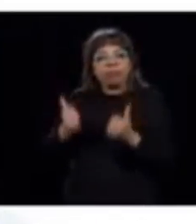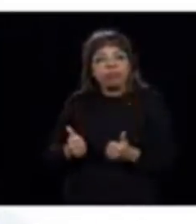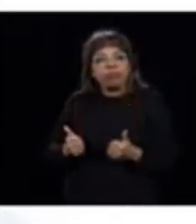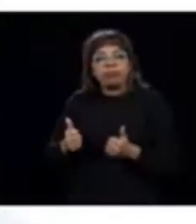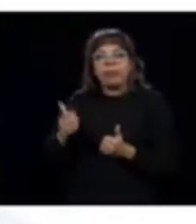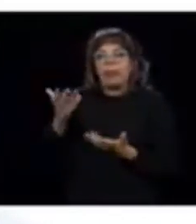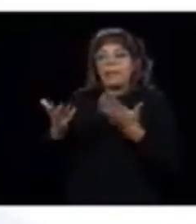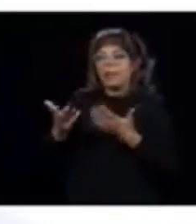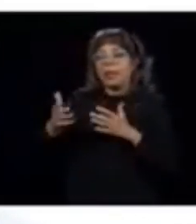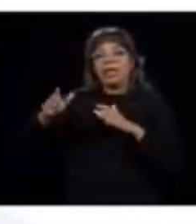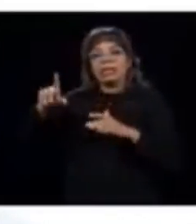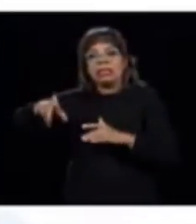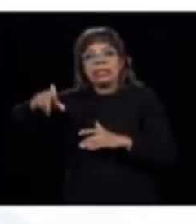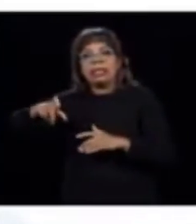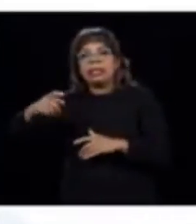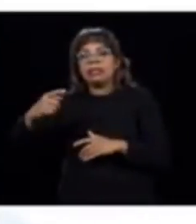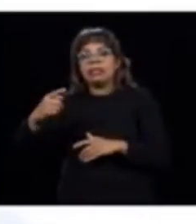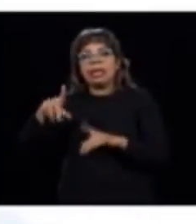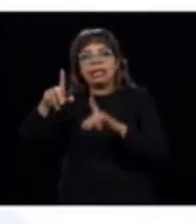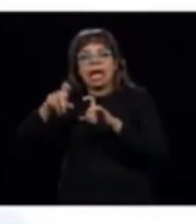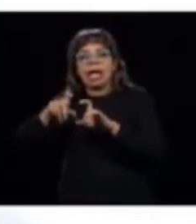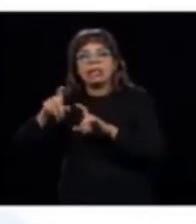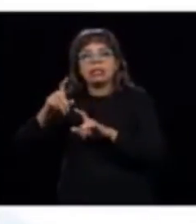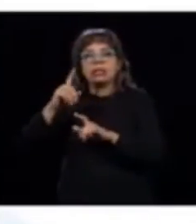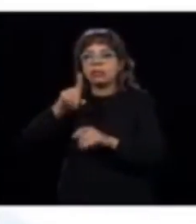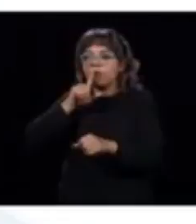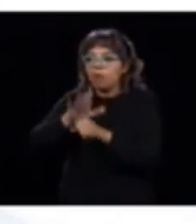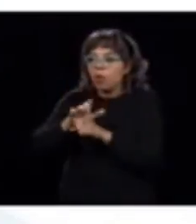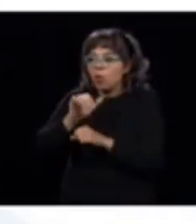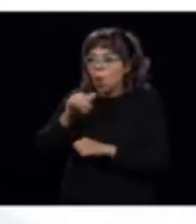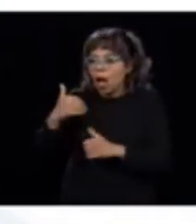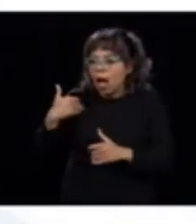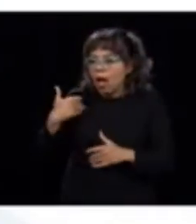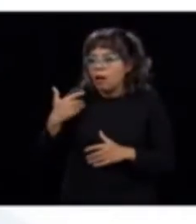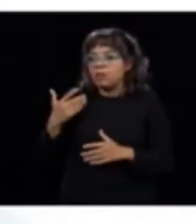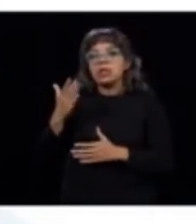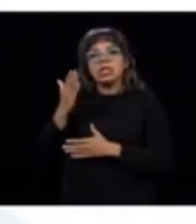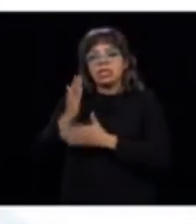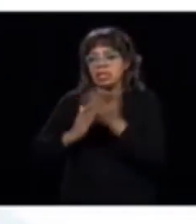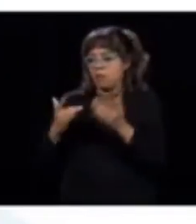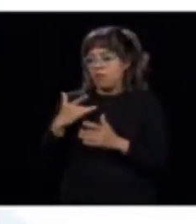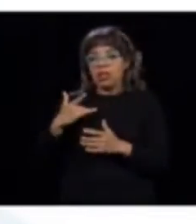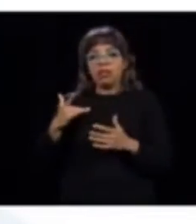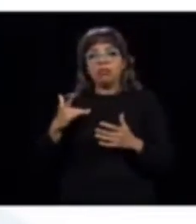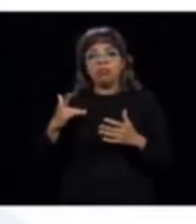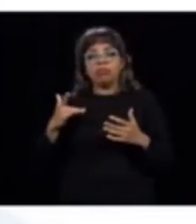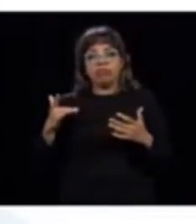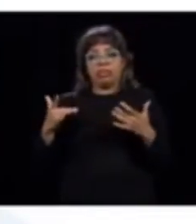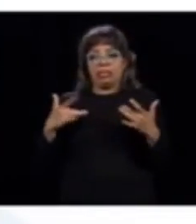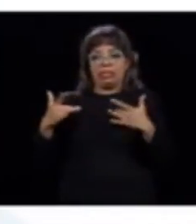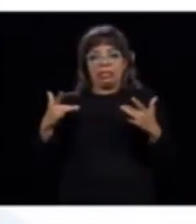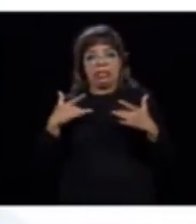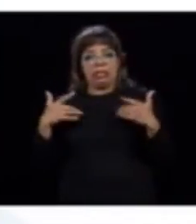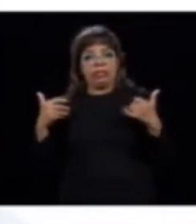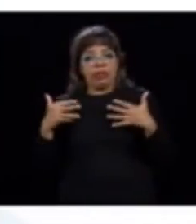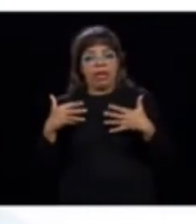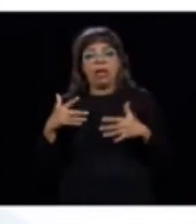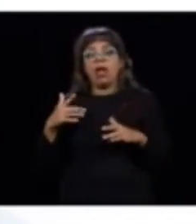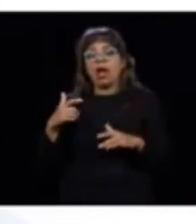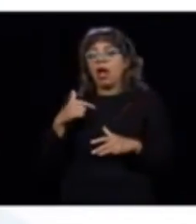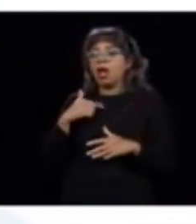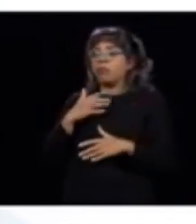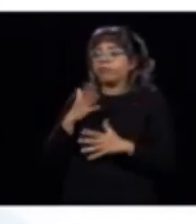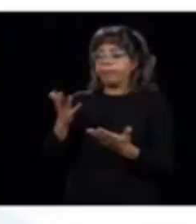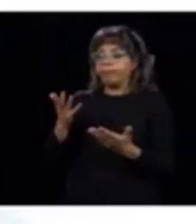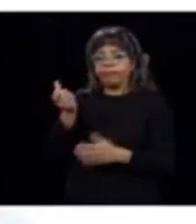infected. But there are some that might be afraid and I invite them to discuss it with their bureau de santé and I